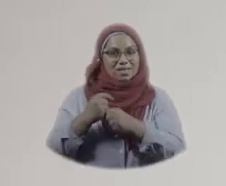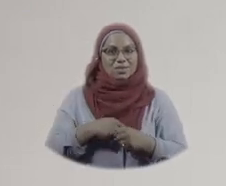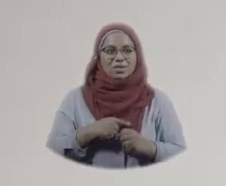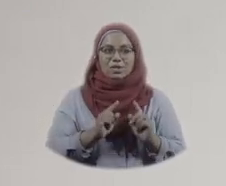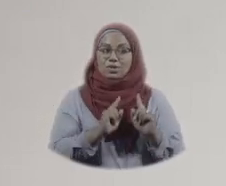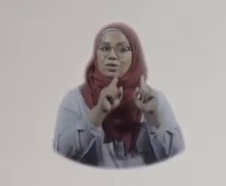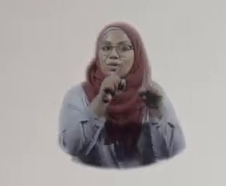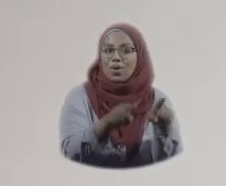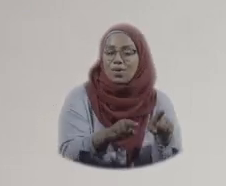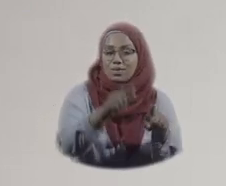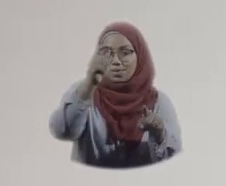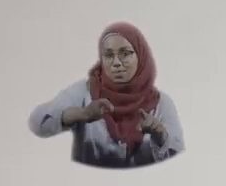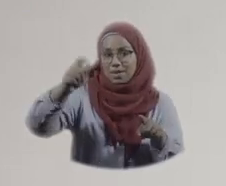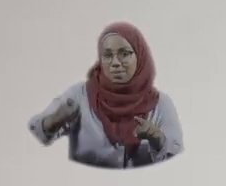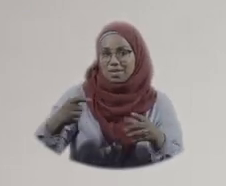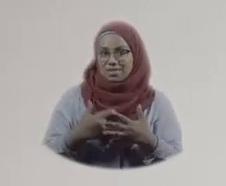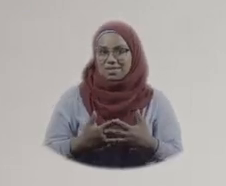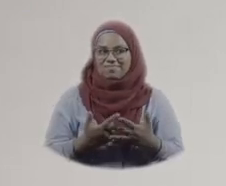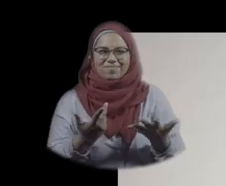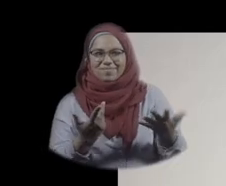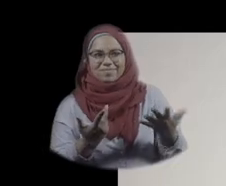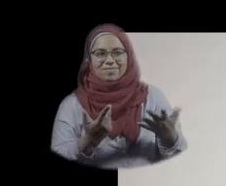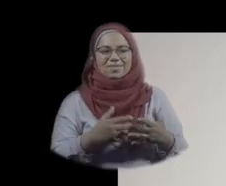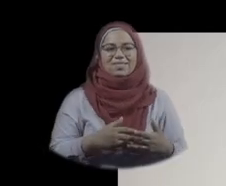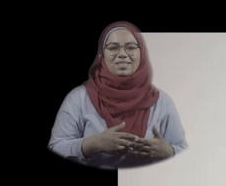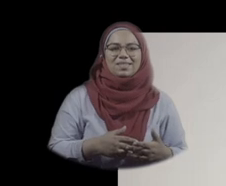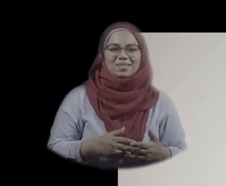While campaigning, you need to go to people and